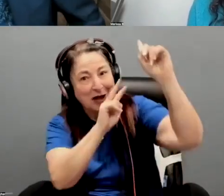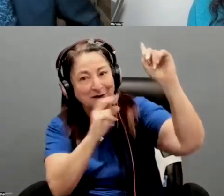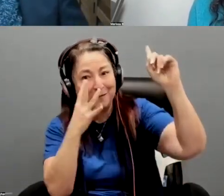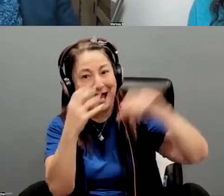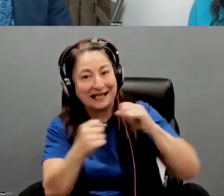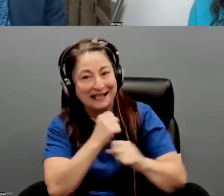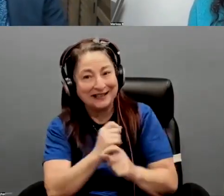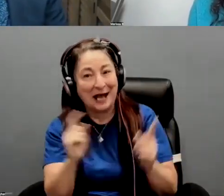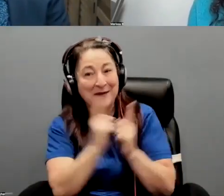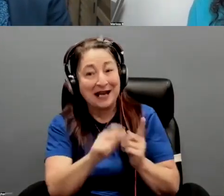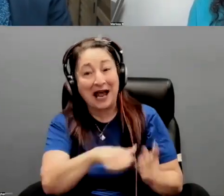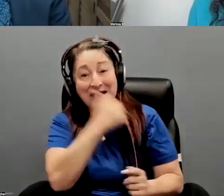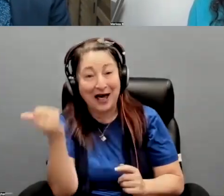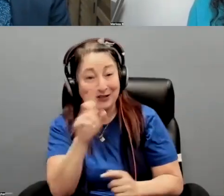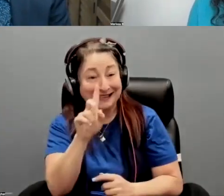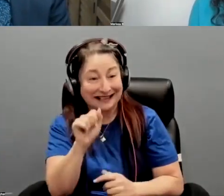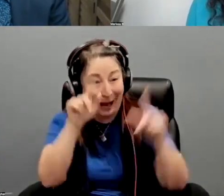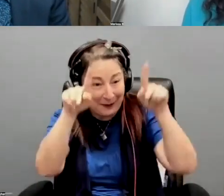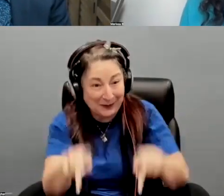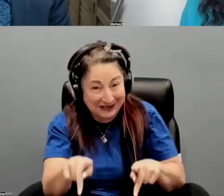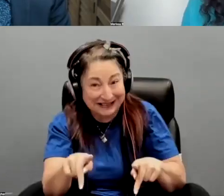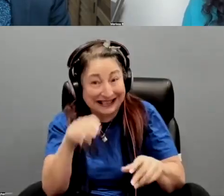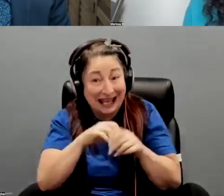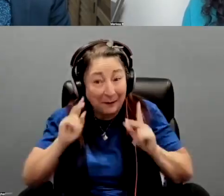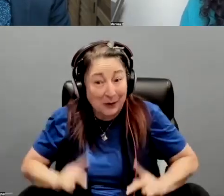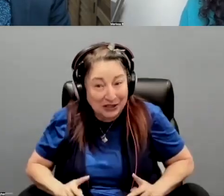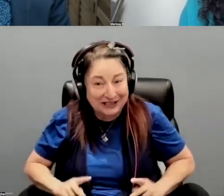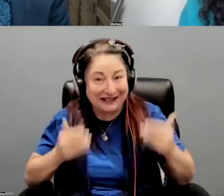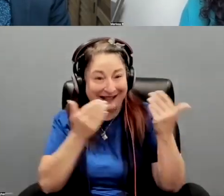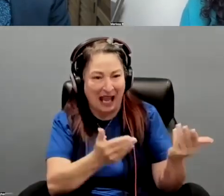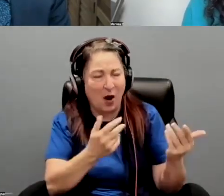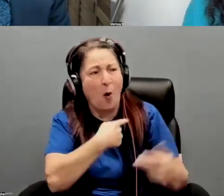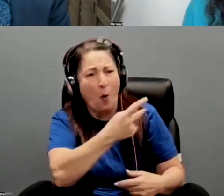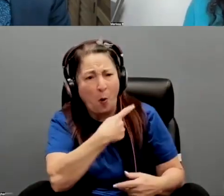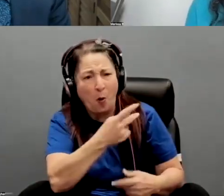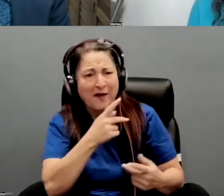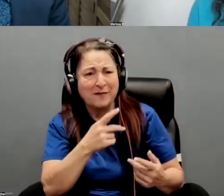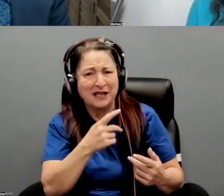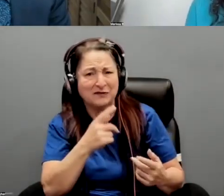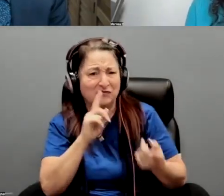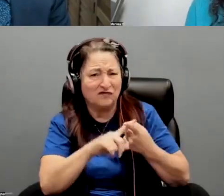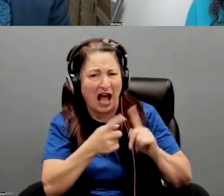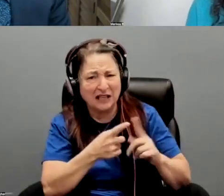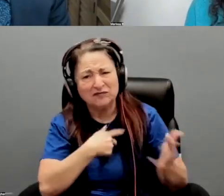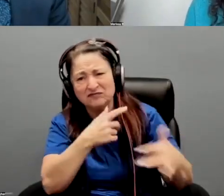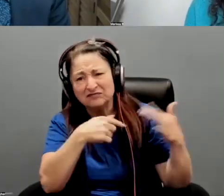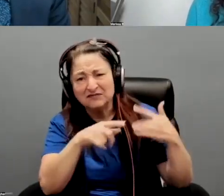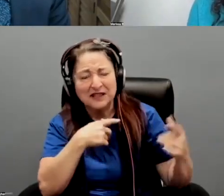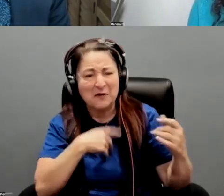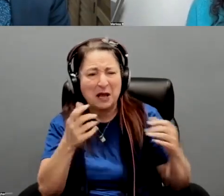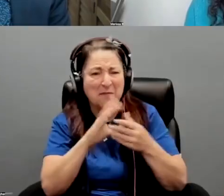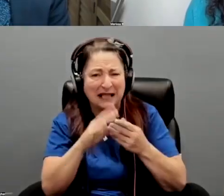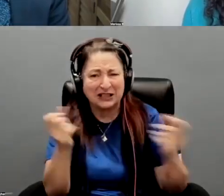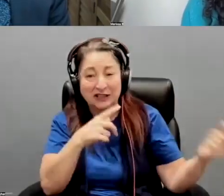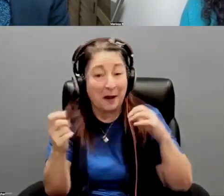a fellow disabled person in person where we've been mutuals and I've messaged her a few times. She's messaged me a few